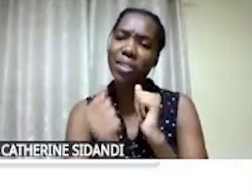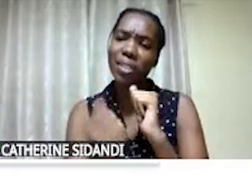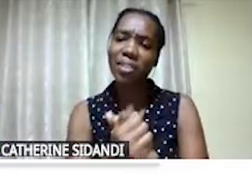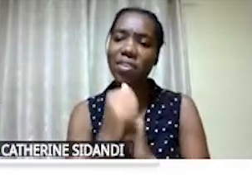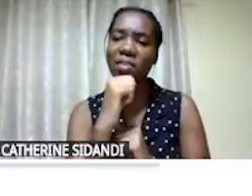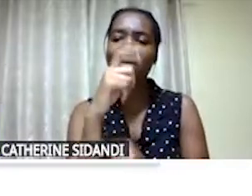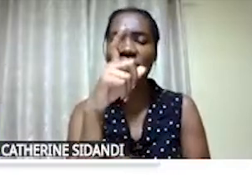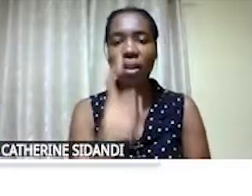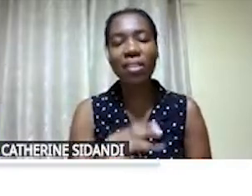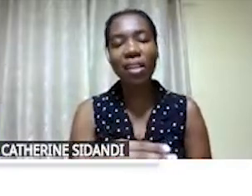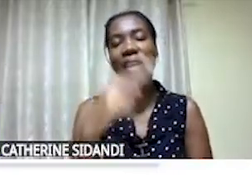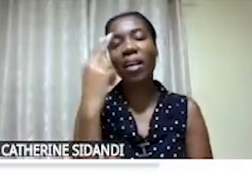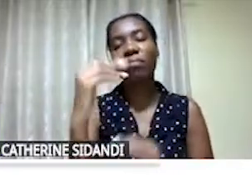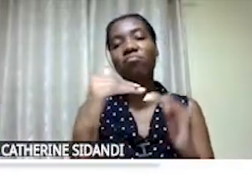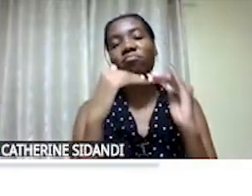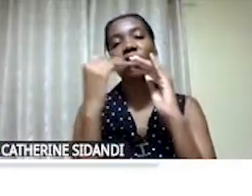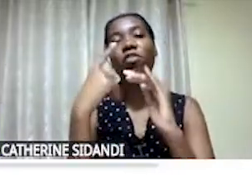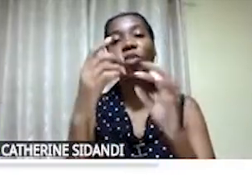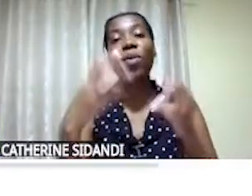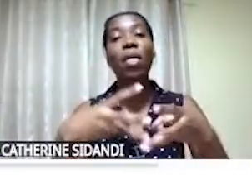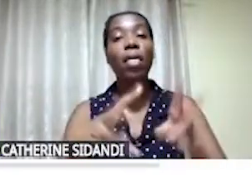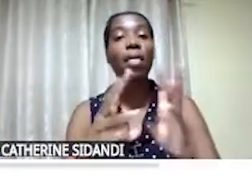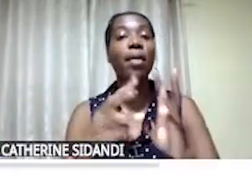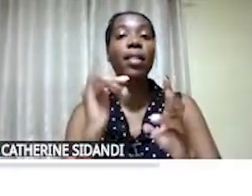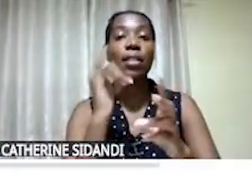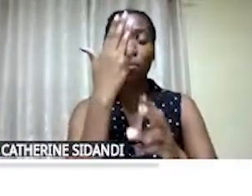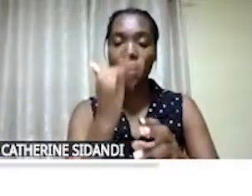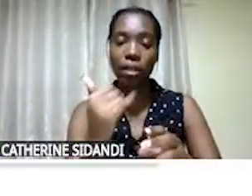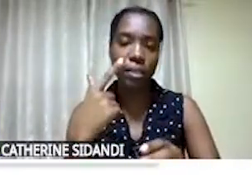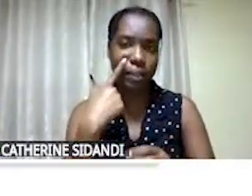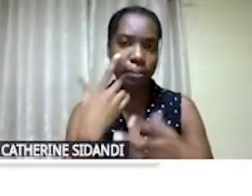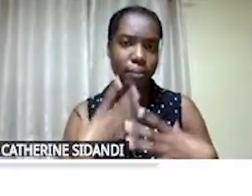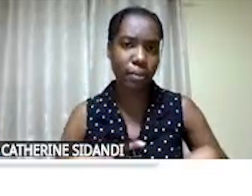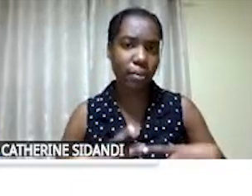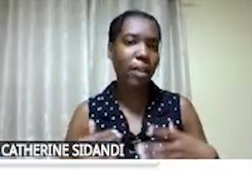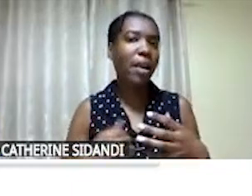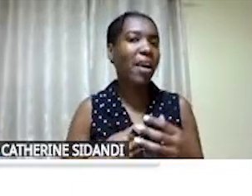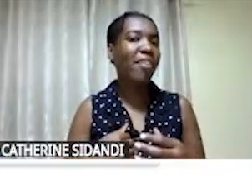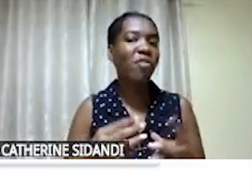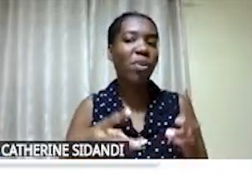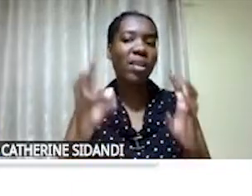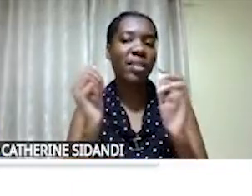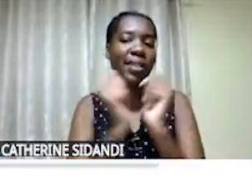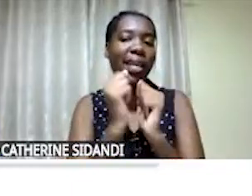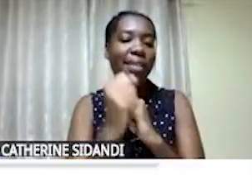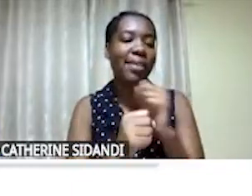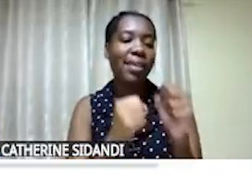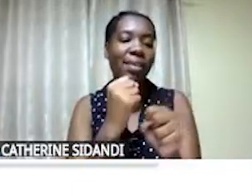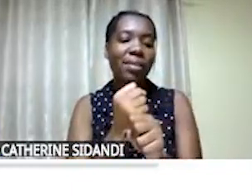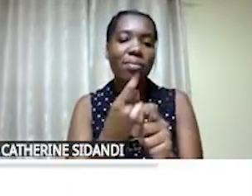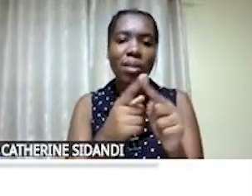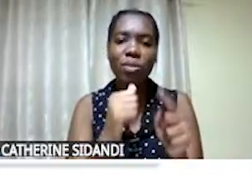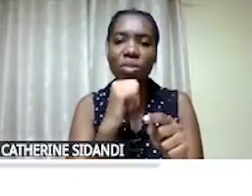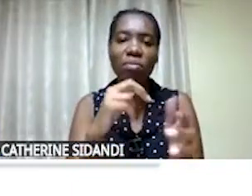level strategy. Yeah, that's why you can even see people have strategies for 10 years, but it doesn't mean that in the 10 years or in the